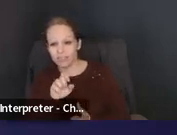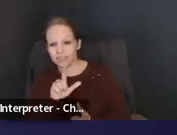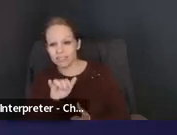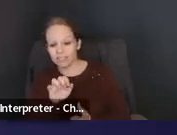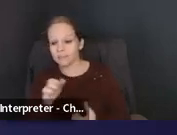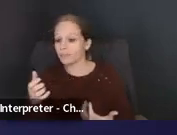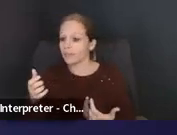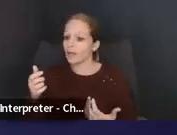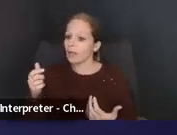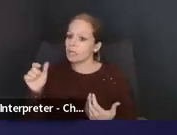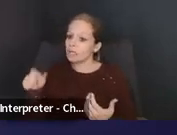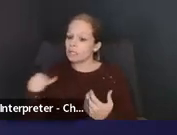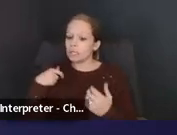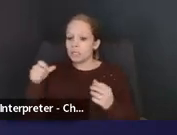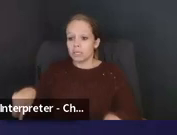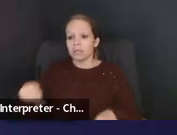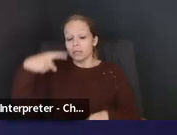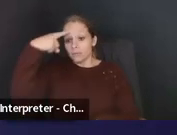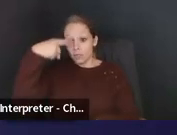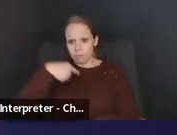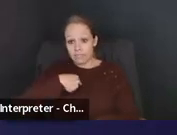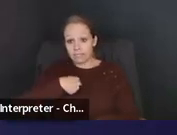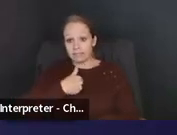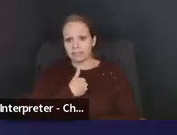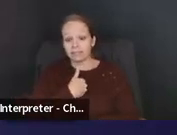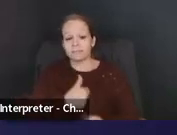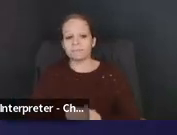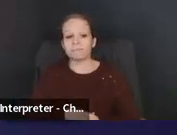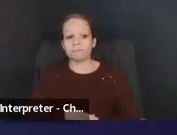Yeah, I can. So for me personally,